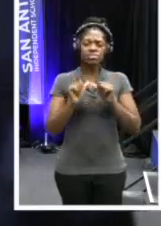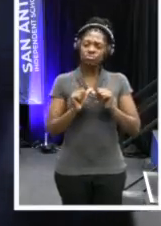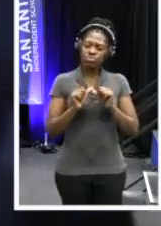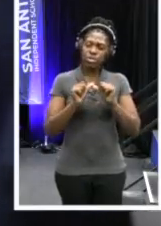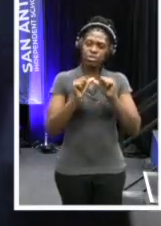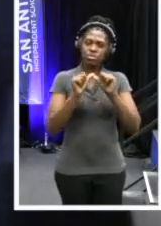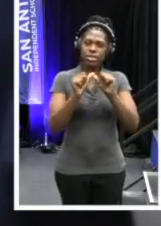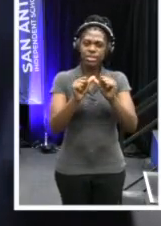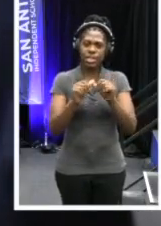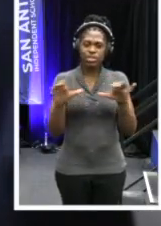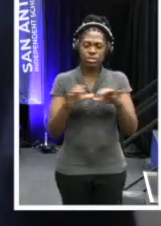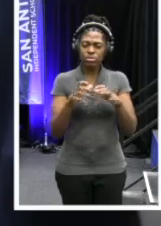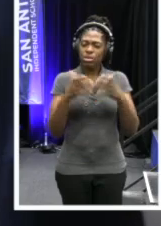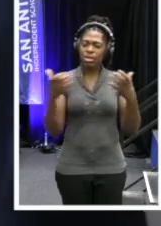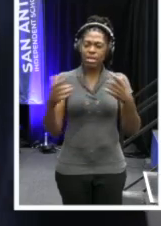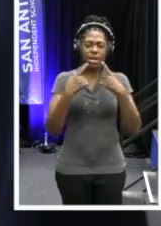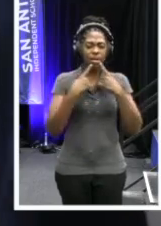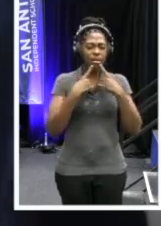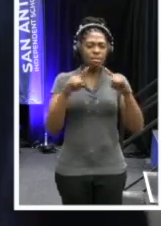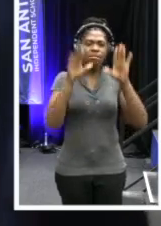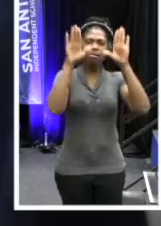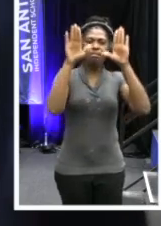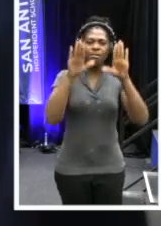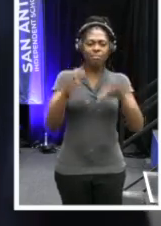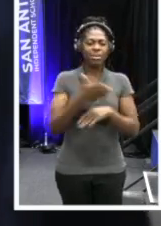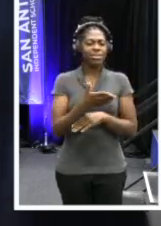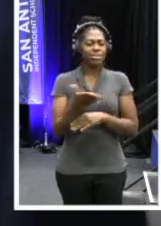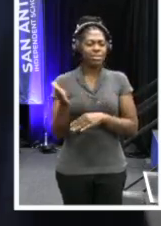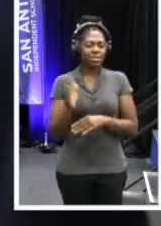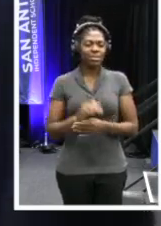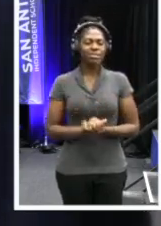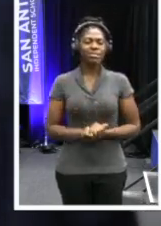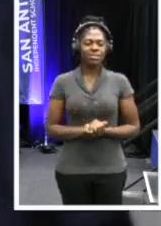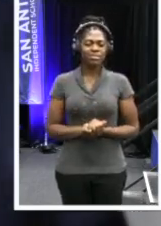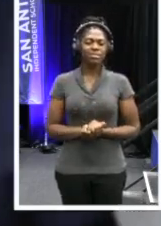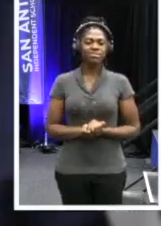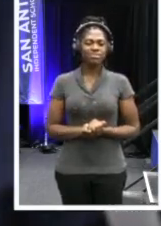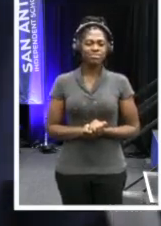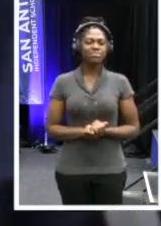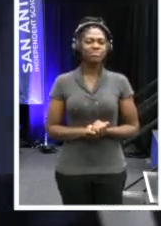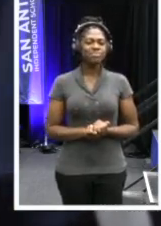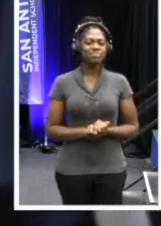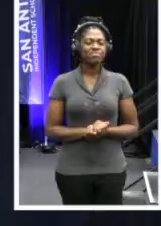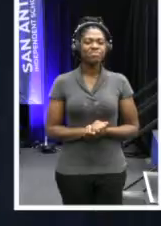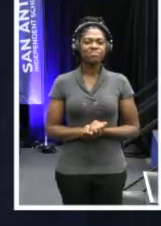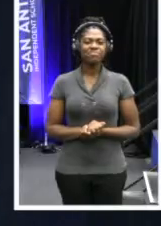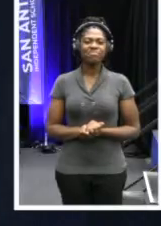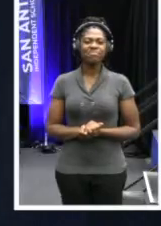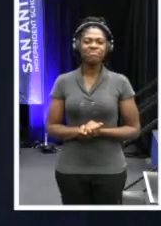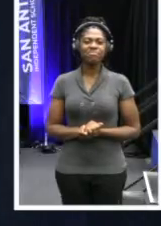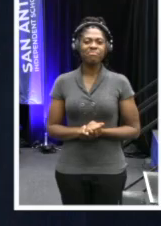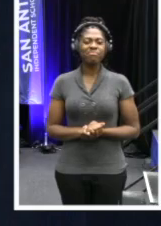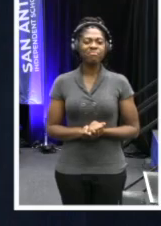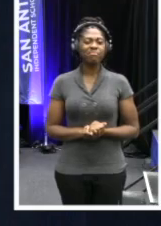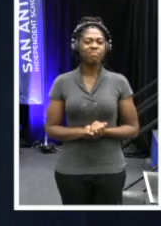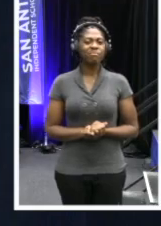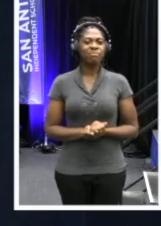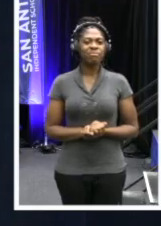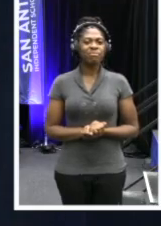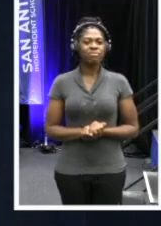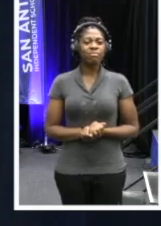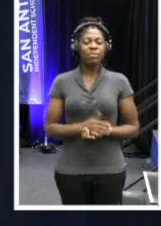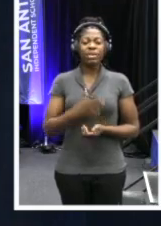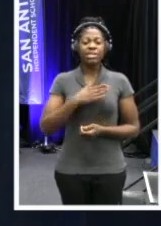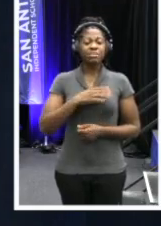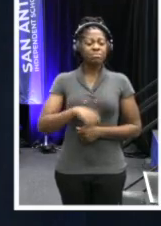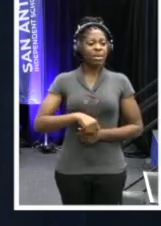accomplish what may seem impossible, and make significant impacts throughout our lifetimes. It has been an absolute privilege to have